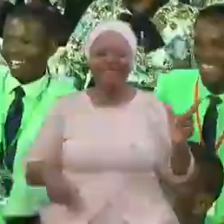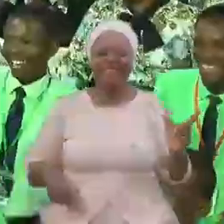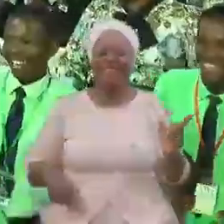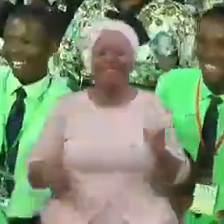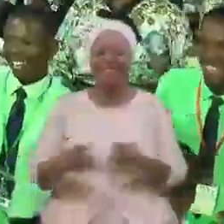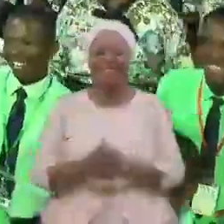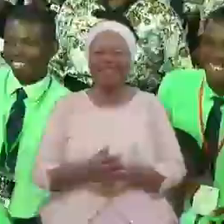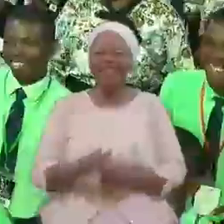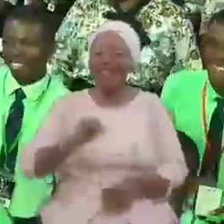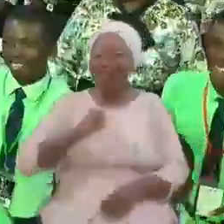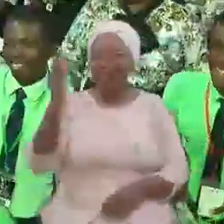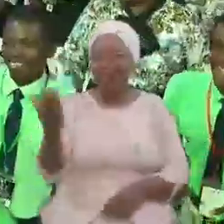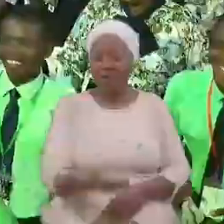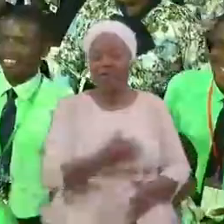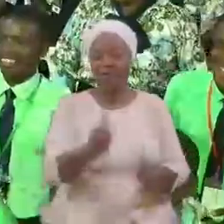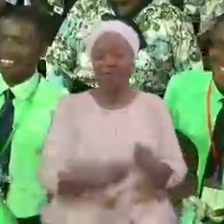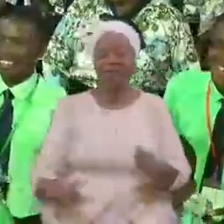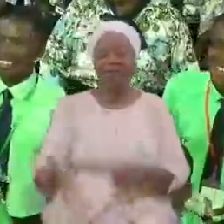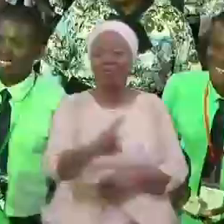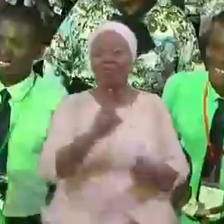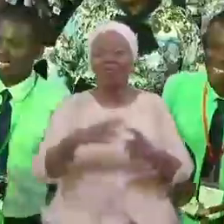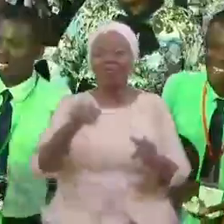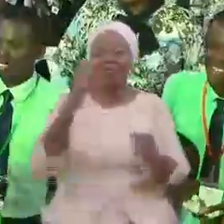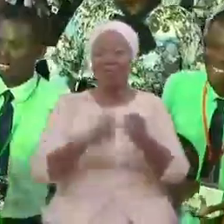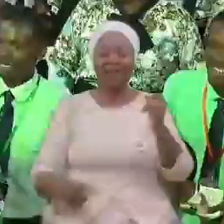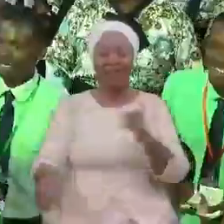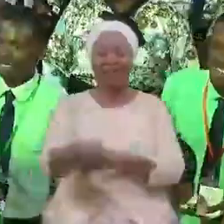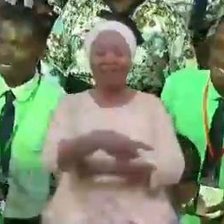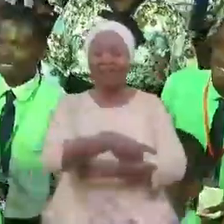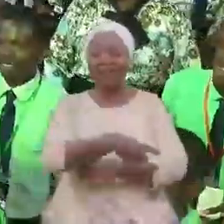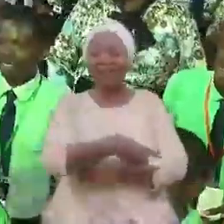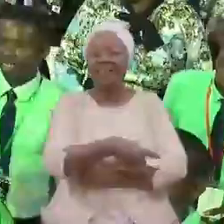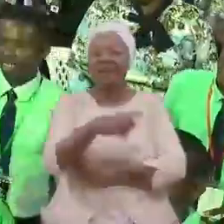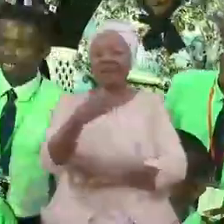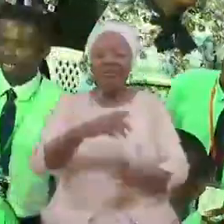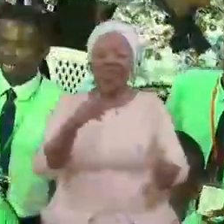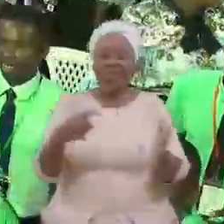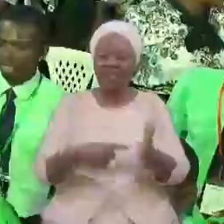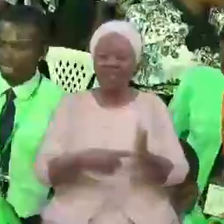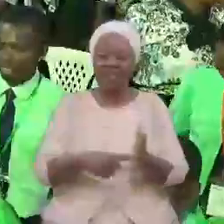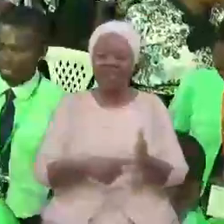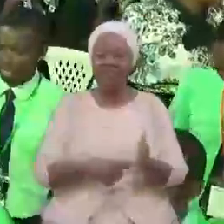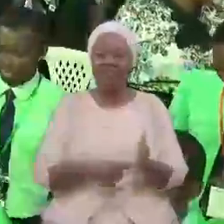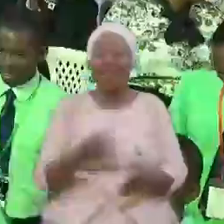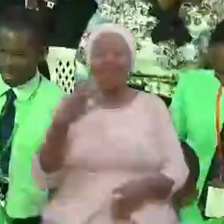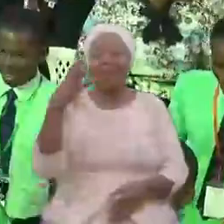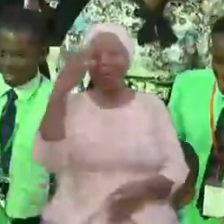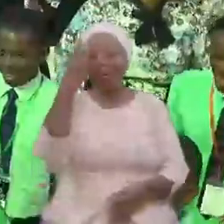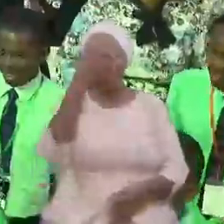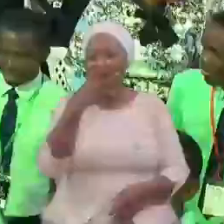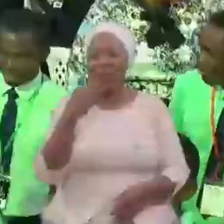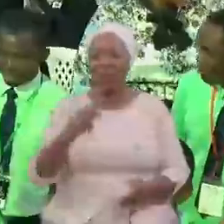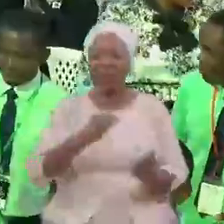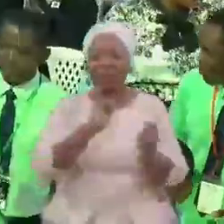I welcome everyone to the final day of this glorious